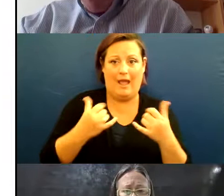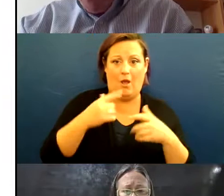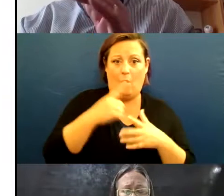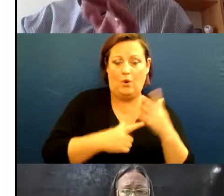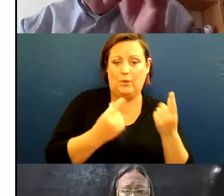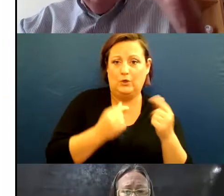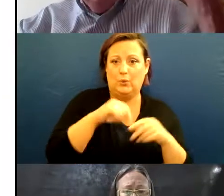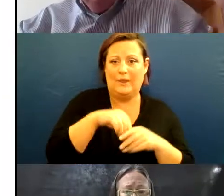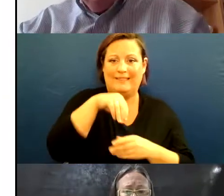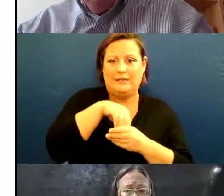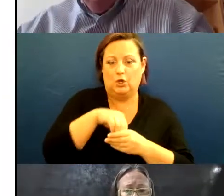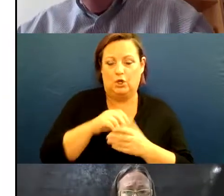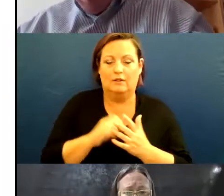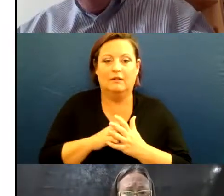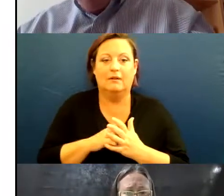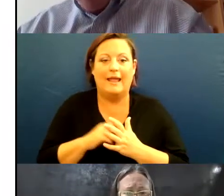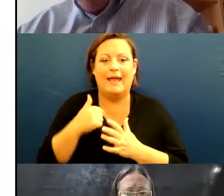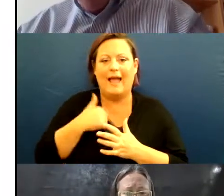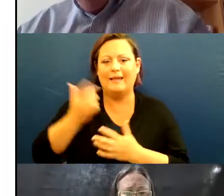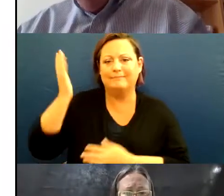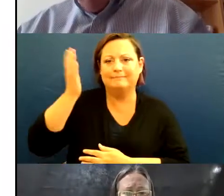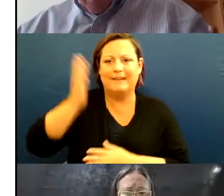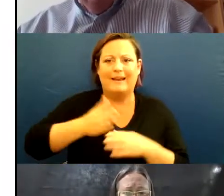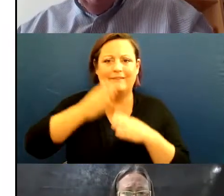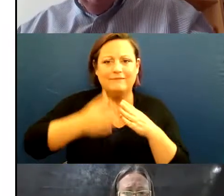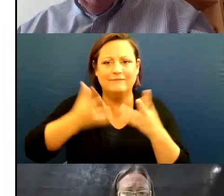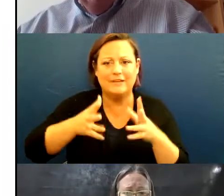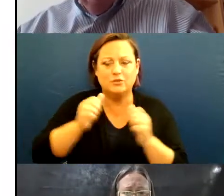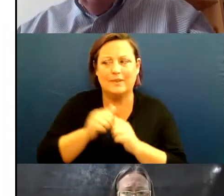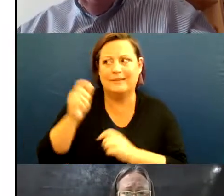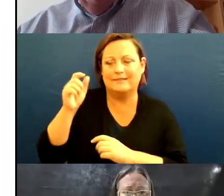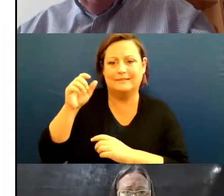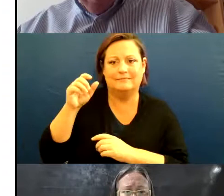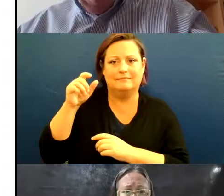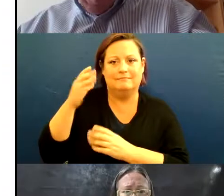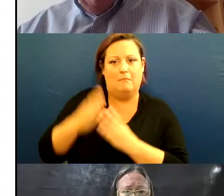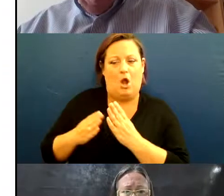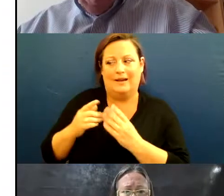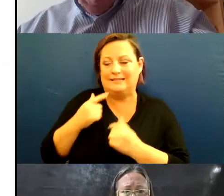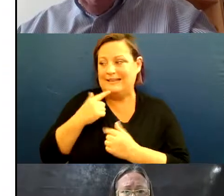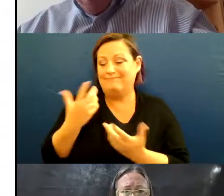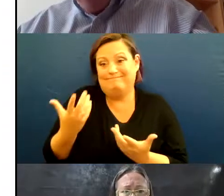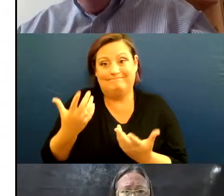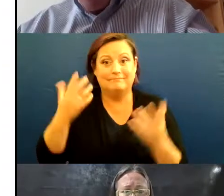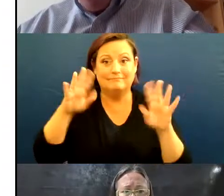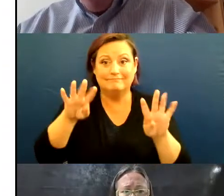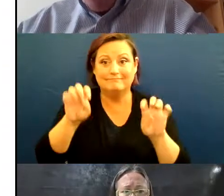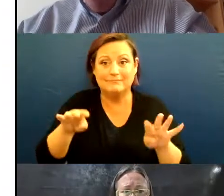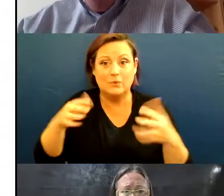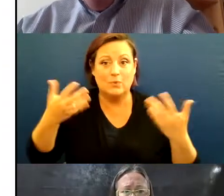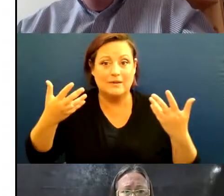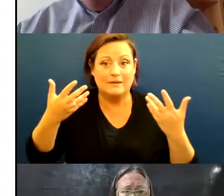and I basically finished at this point and made the point that we didn't really know how to solve the problem with internal